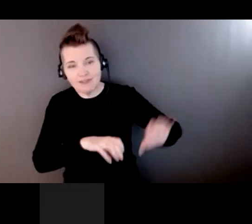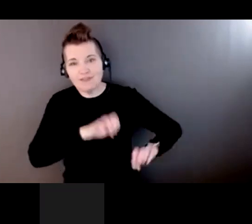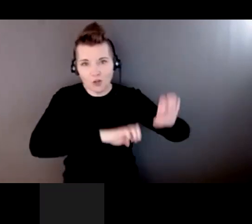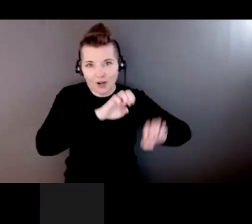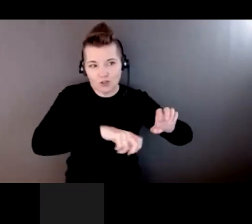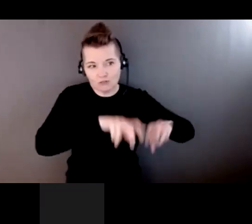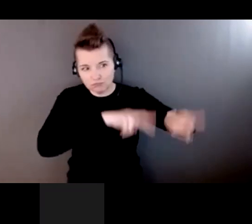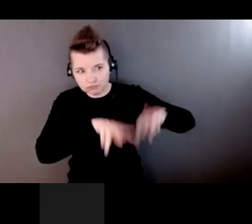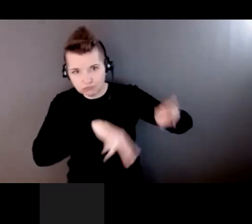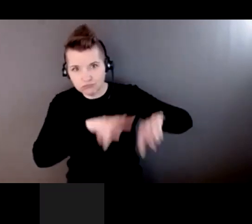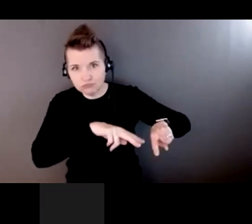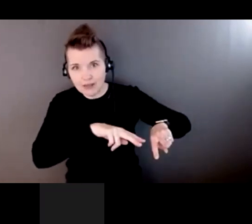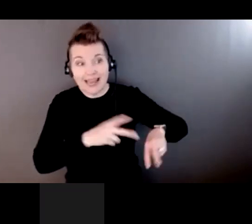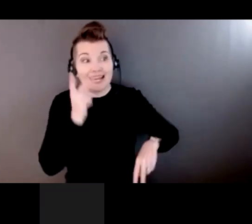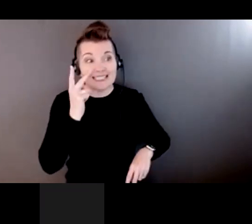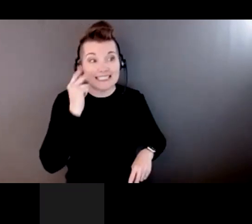see if they can be made fit.